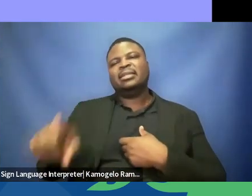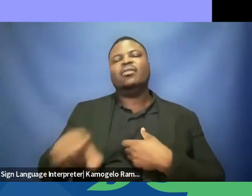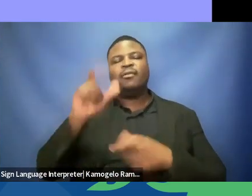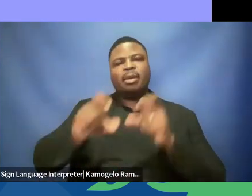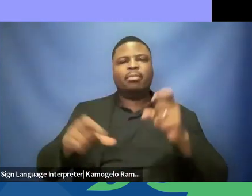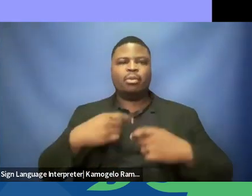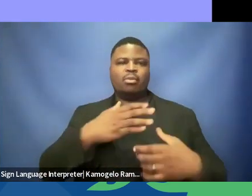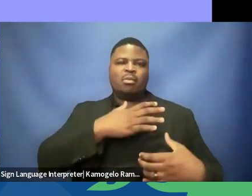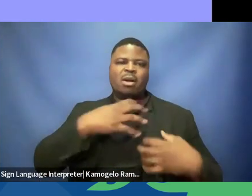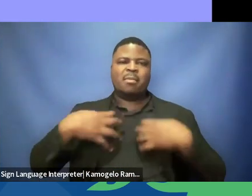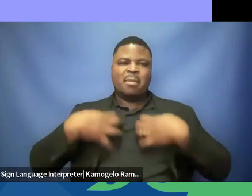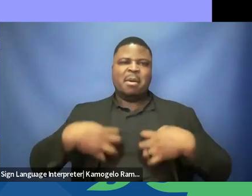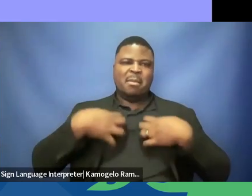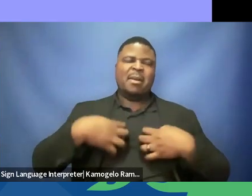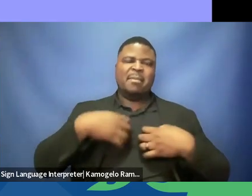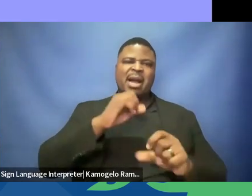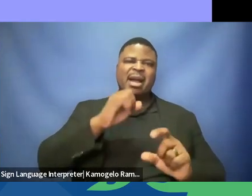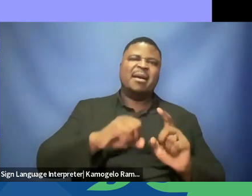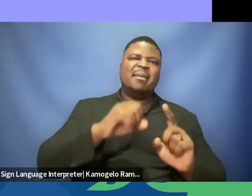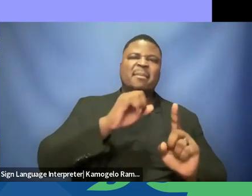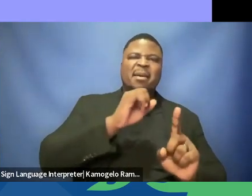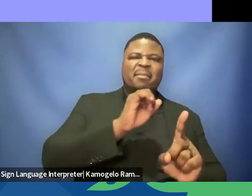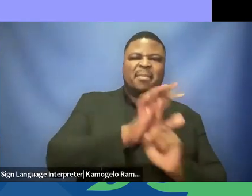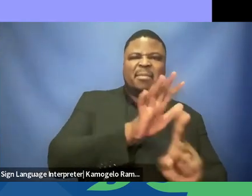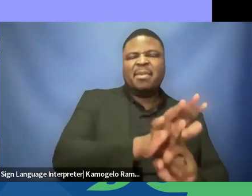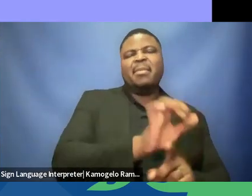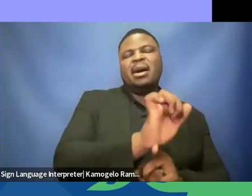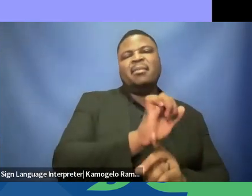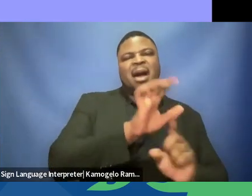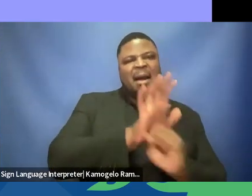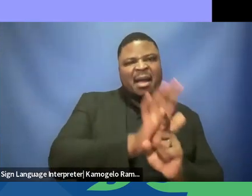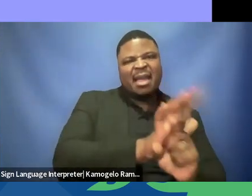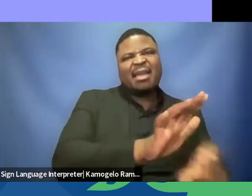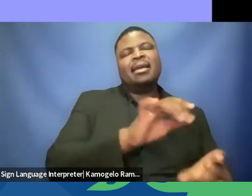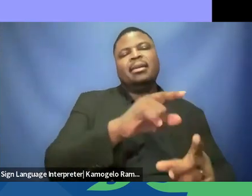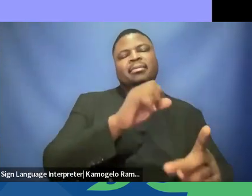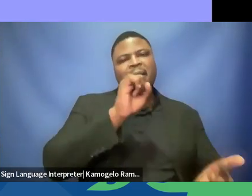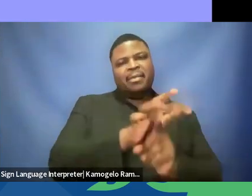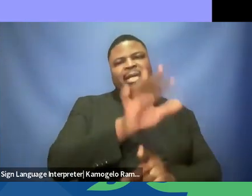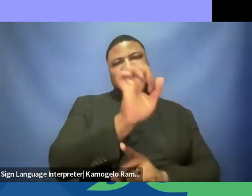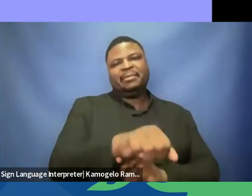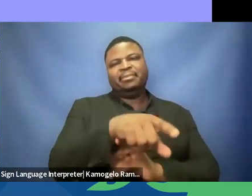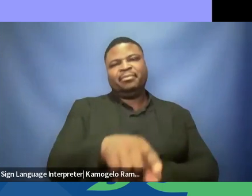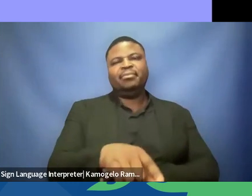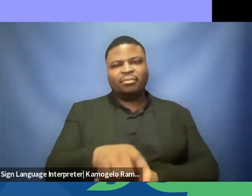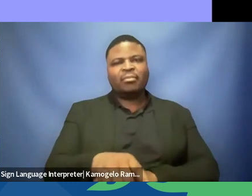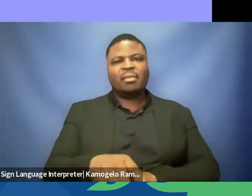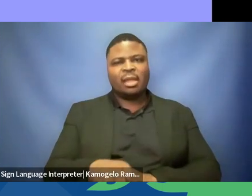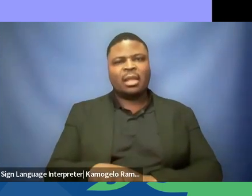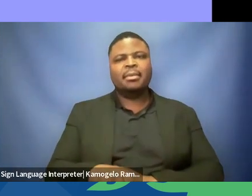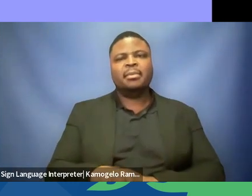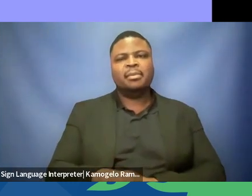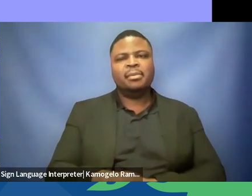2 male who tested positive for hepatitis B. We also had CBT, that's cognitive